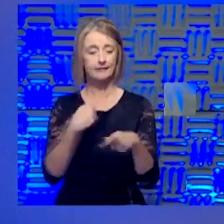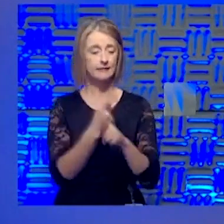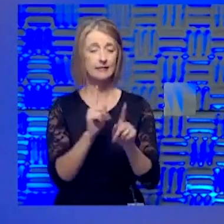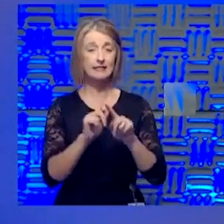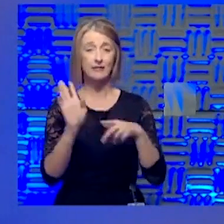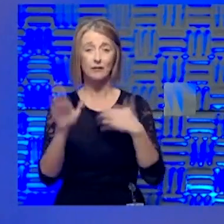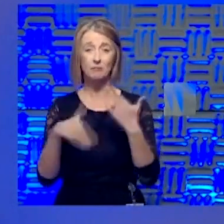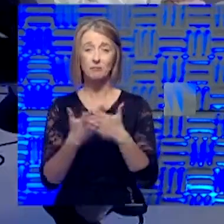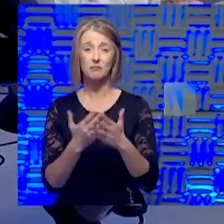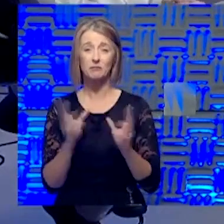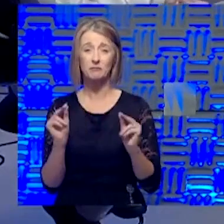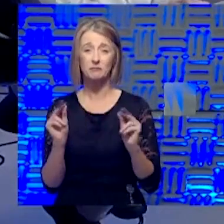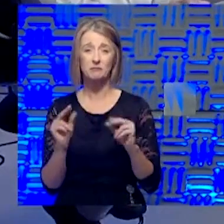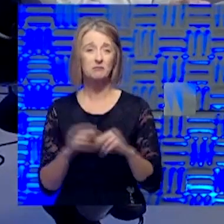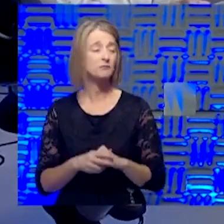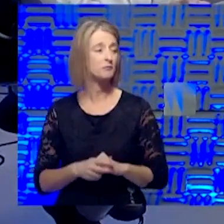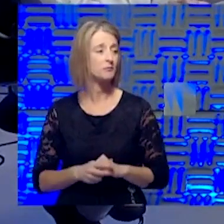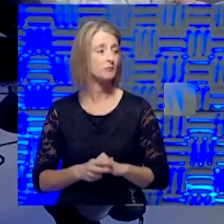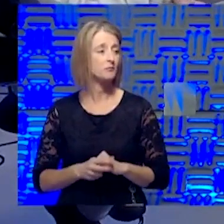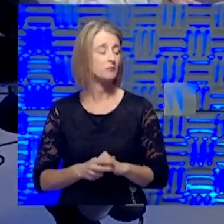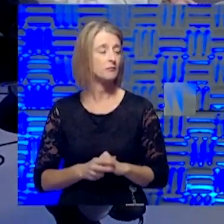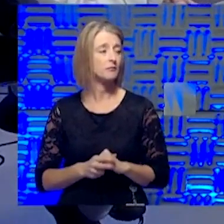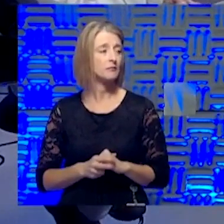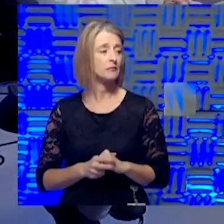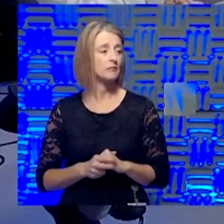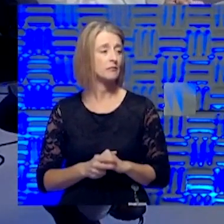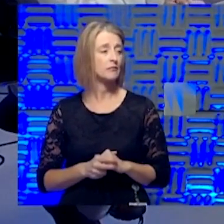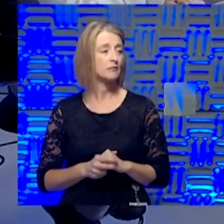world. So, All right.